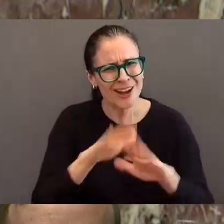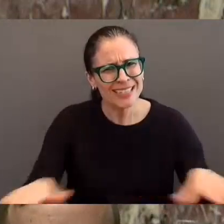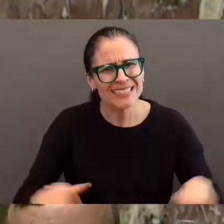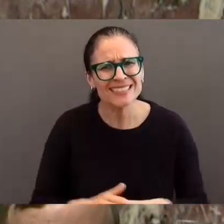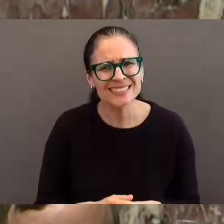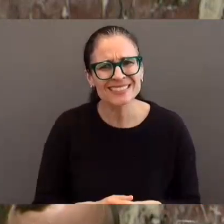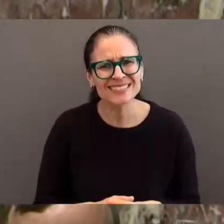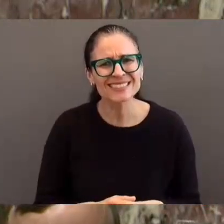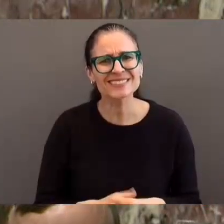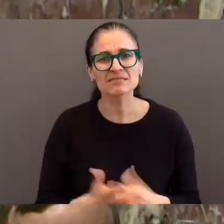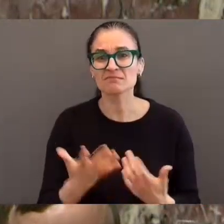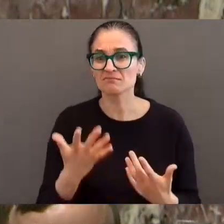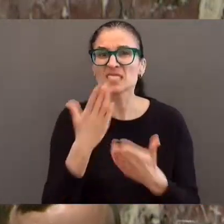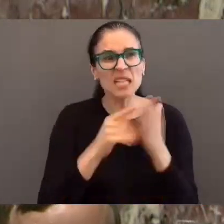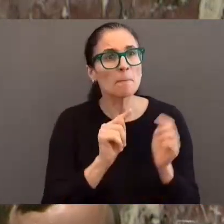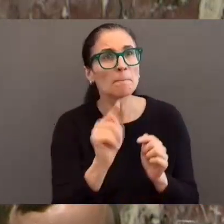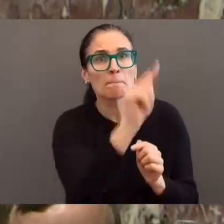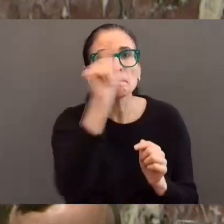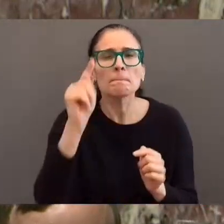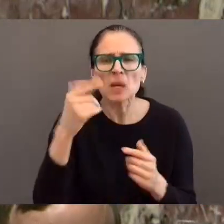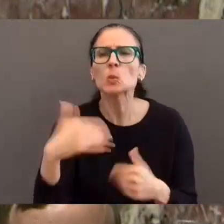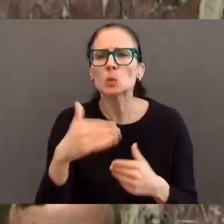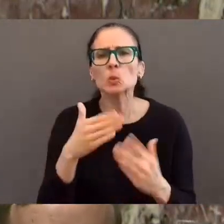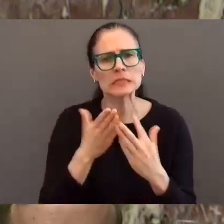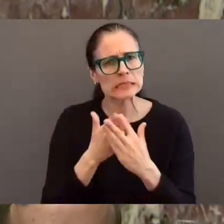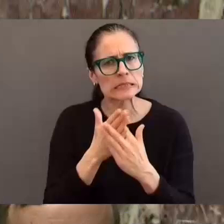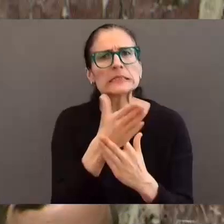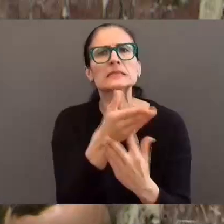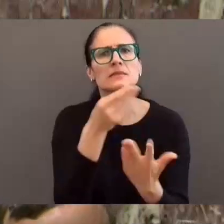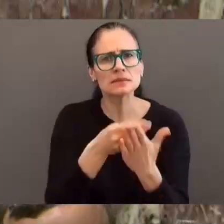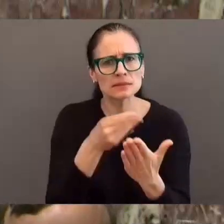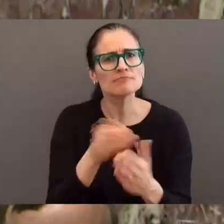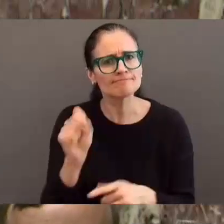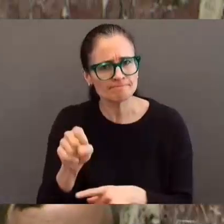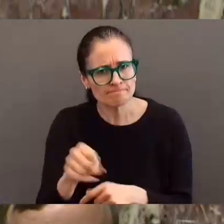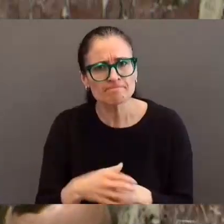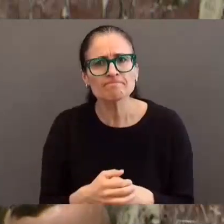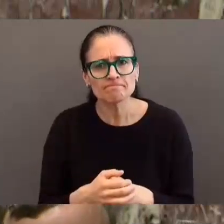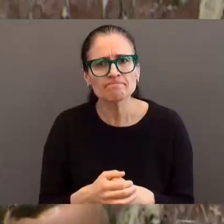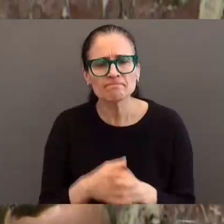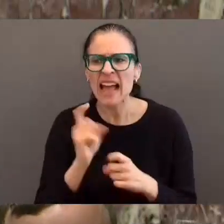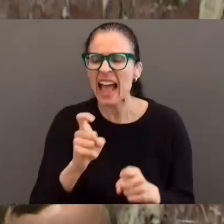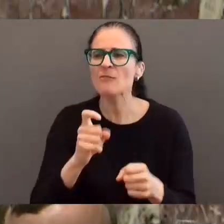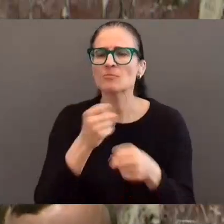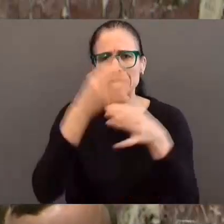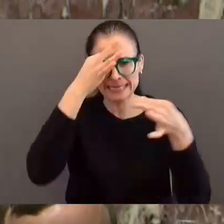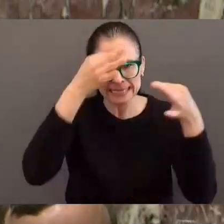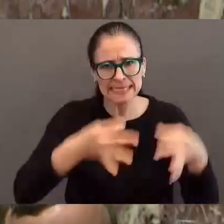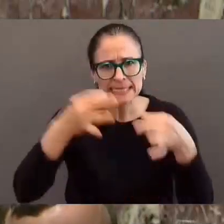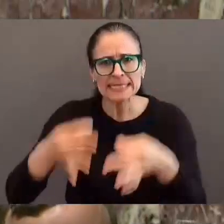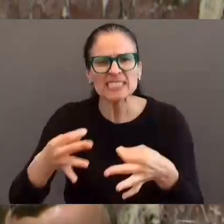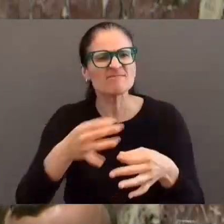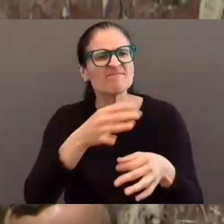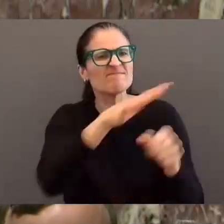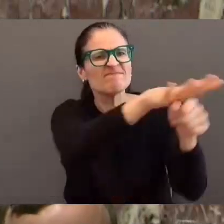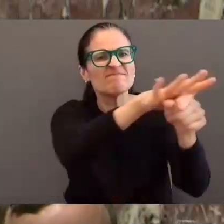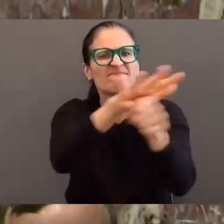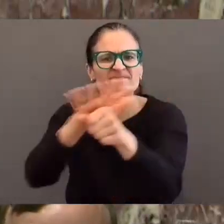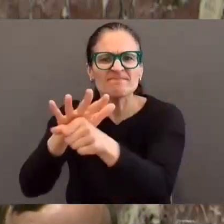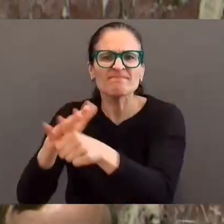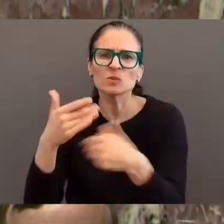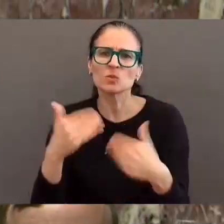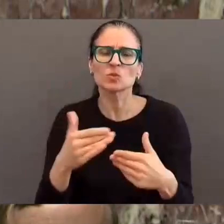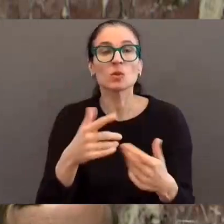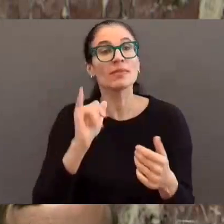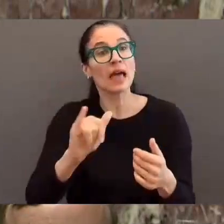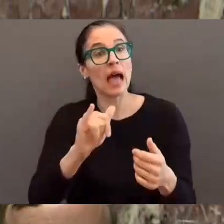and are making those tough decisions at the local level. That is a conversation those boards are having with their families in their local